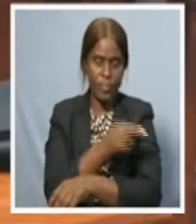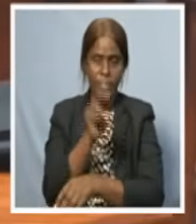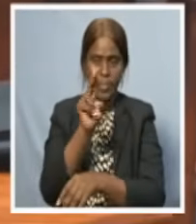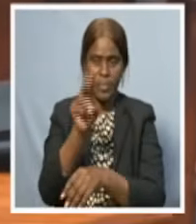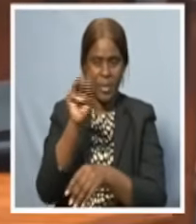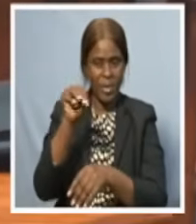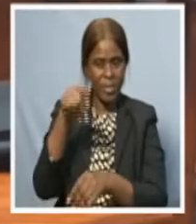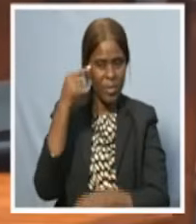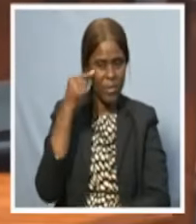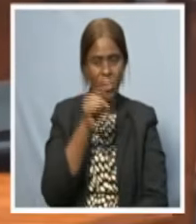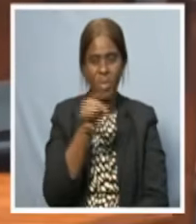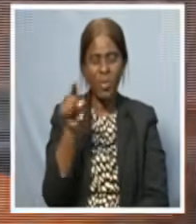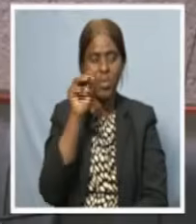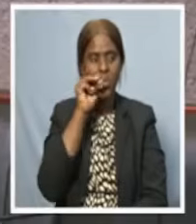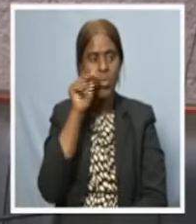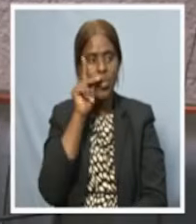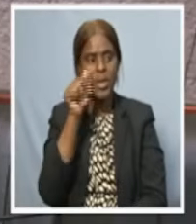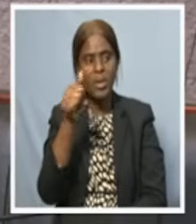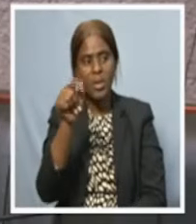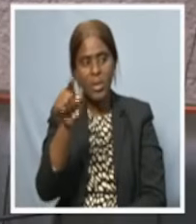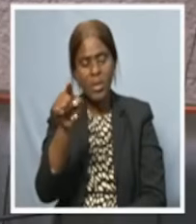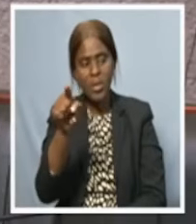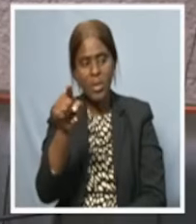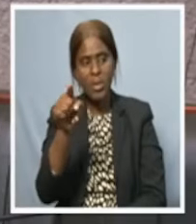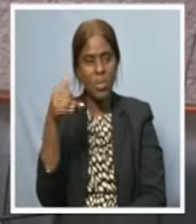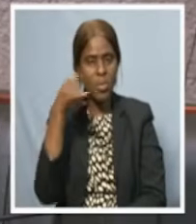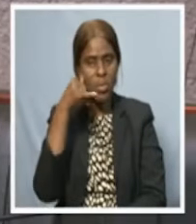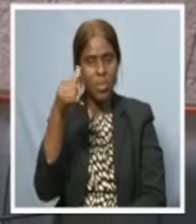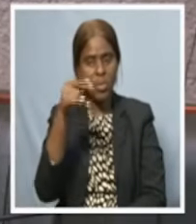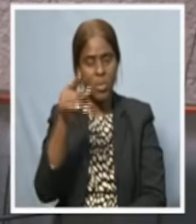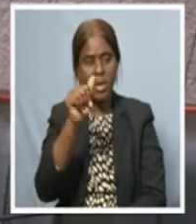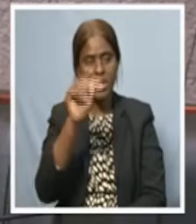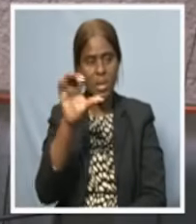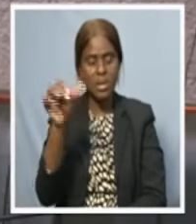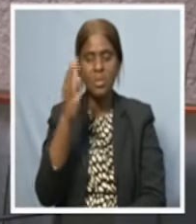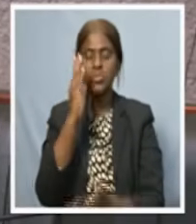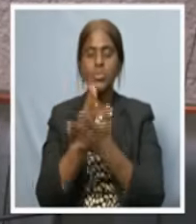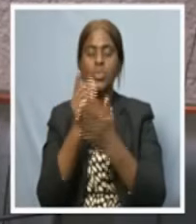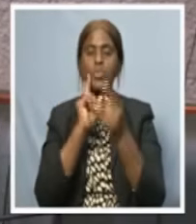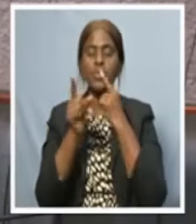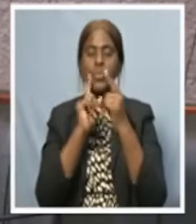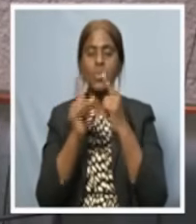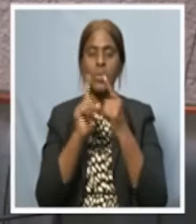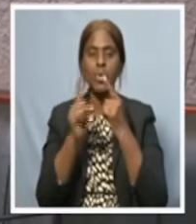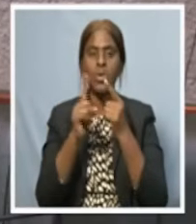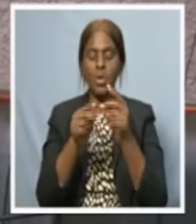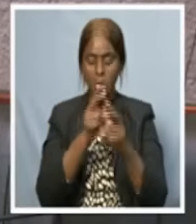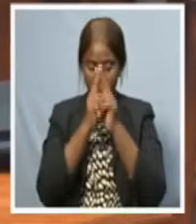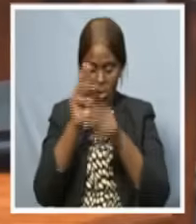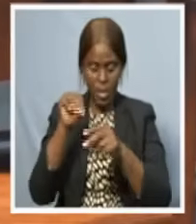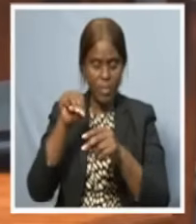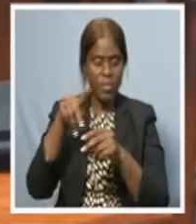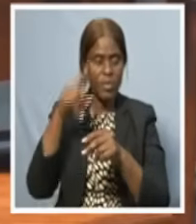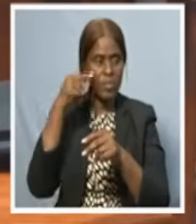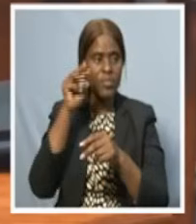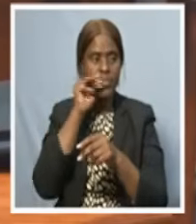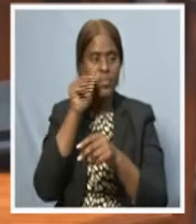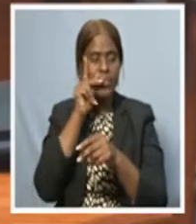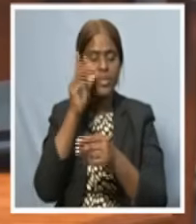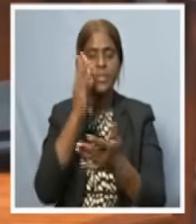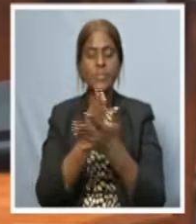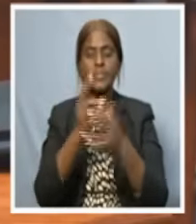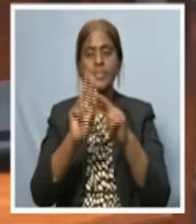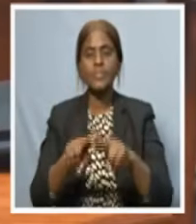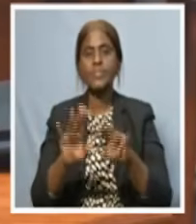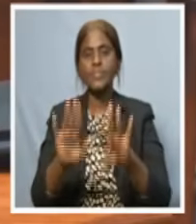Member for Mukushi. You have been called by SCC. Stop talking. The Honorable Member for Mukushi South, Madam Speaker. Please take